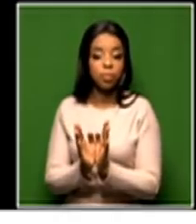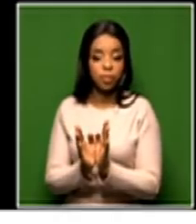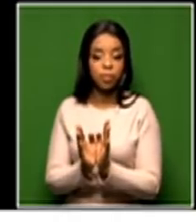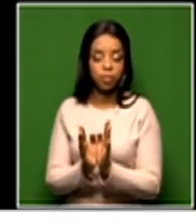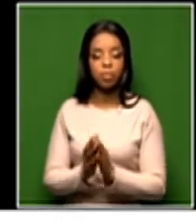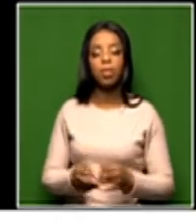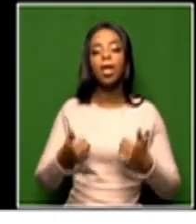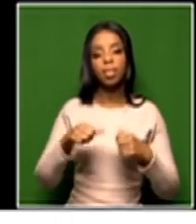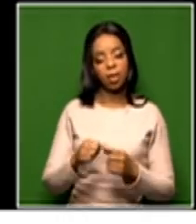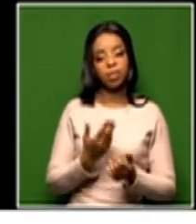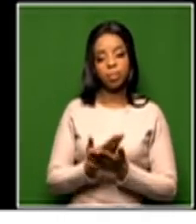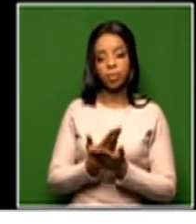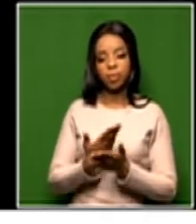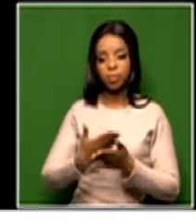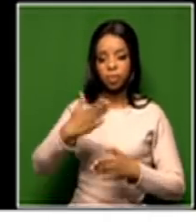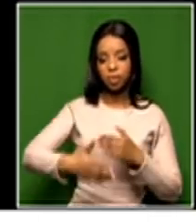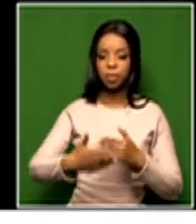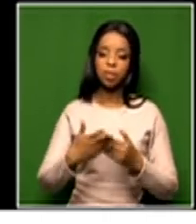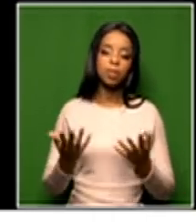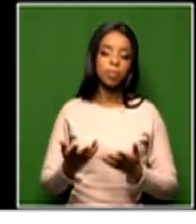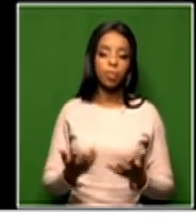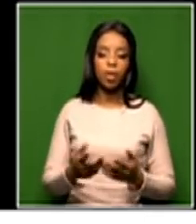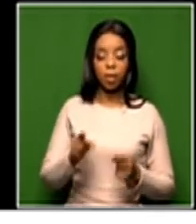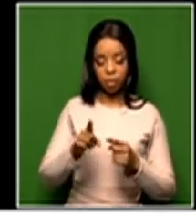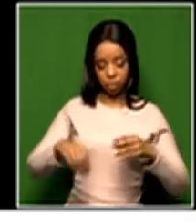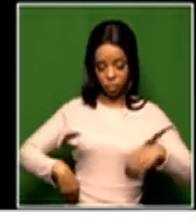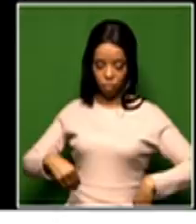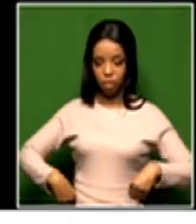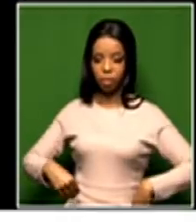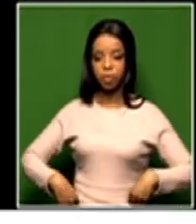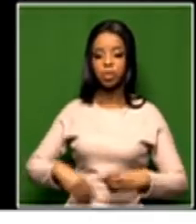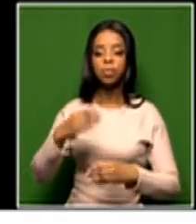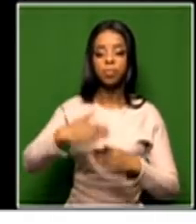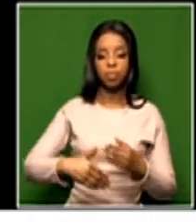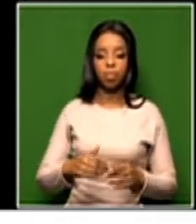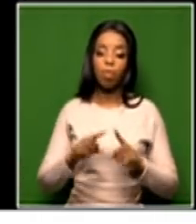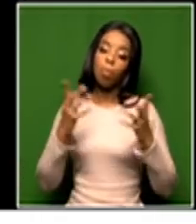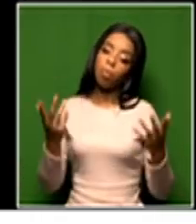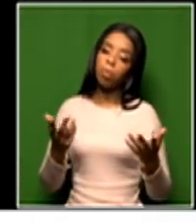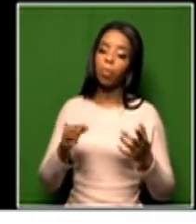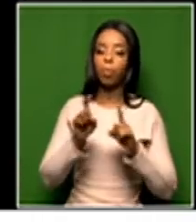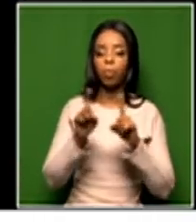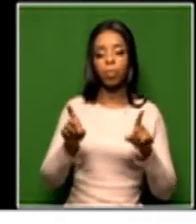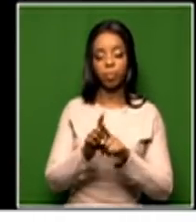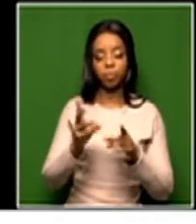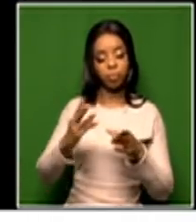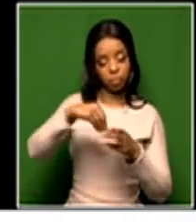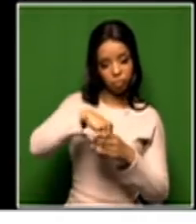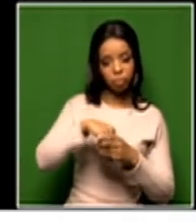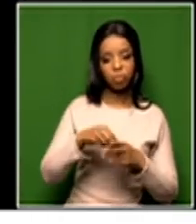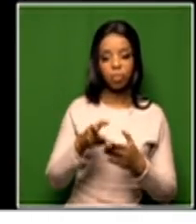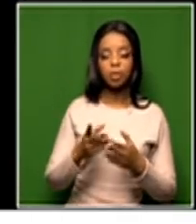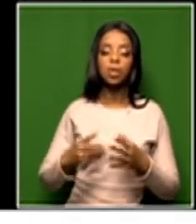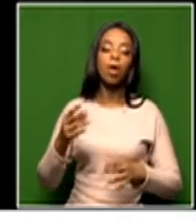are aiding and abetting the corruption. They will be complicit in the corruption that's taking place. And so the law enforcement